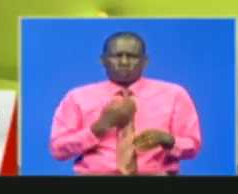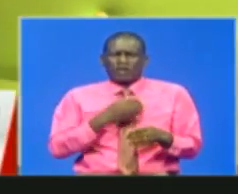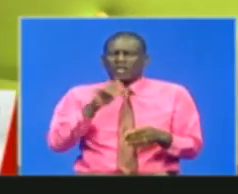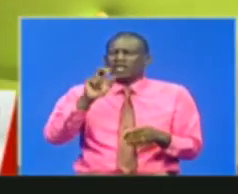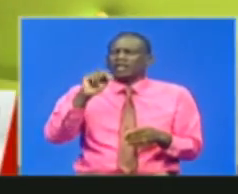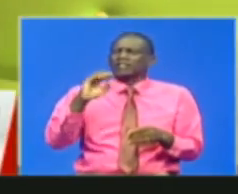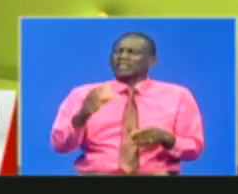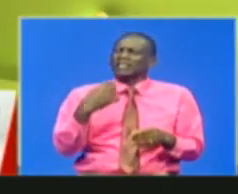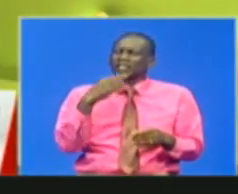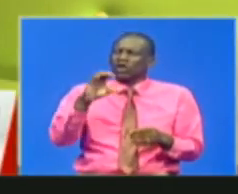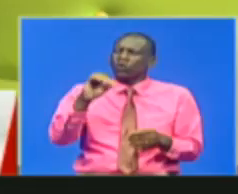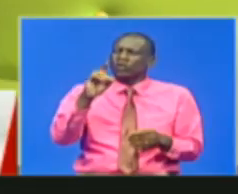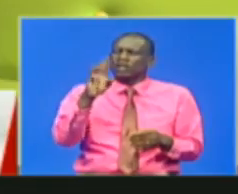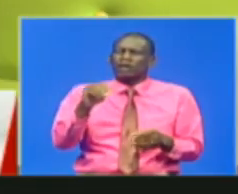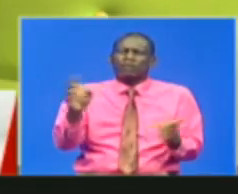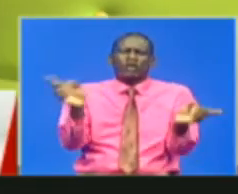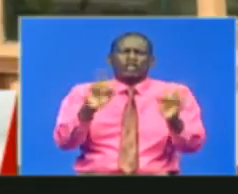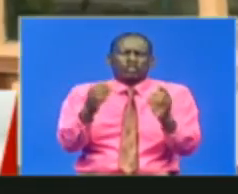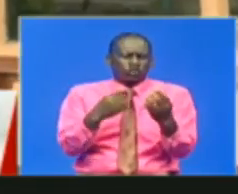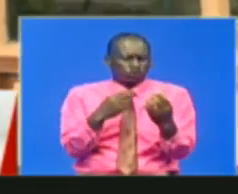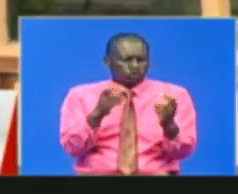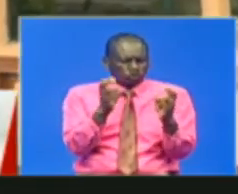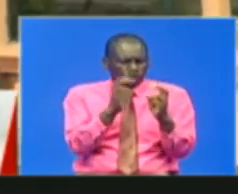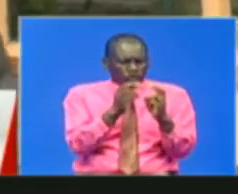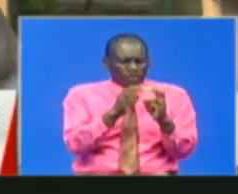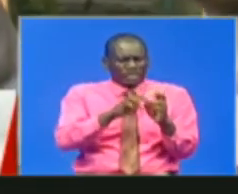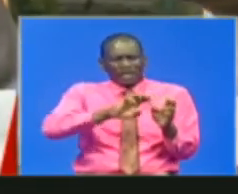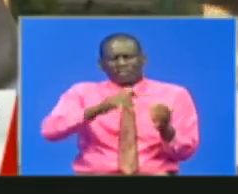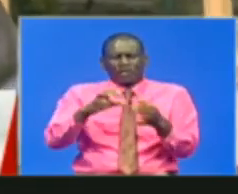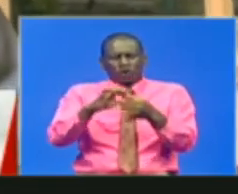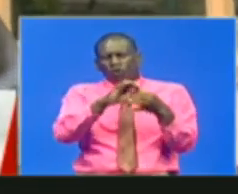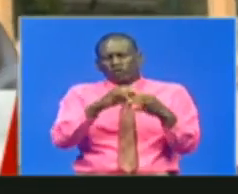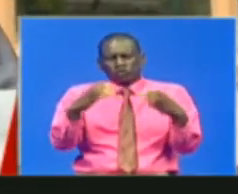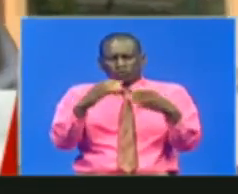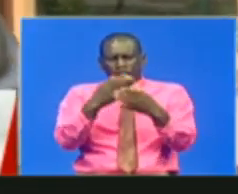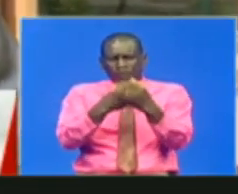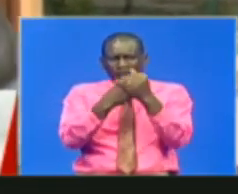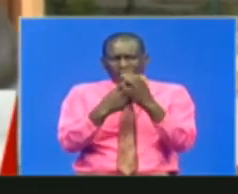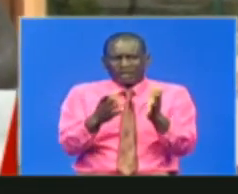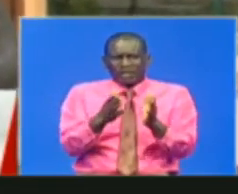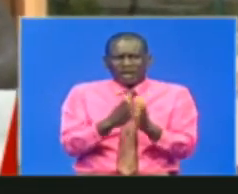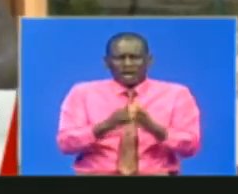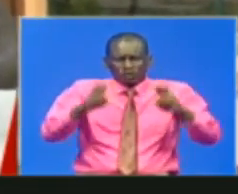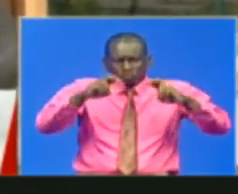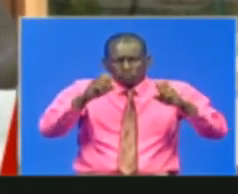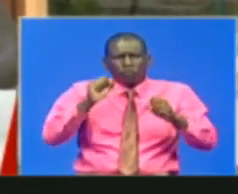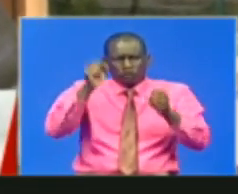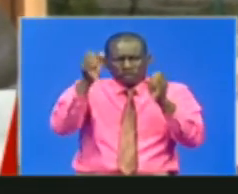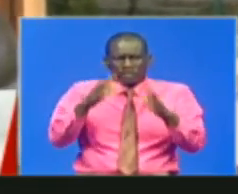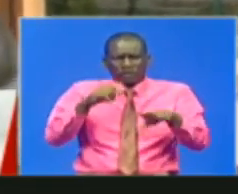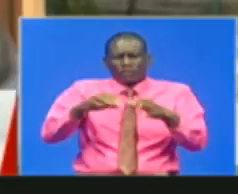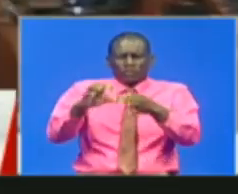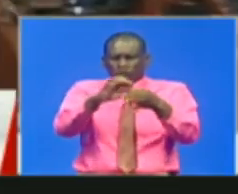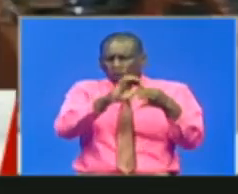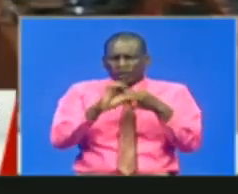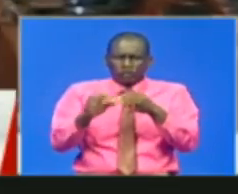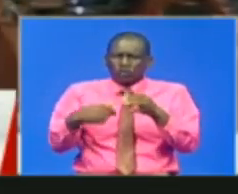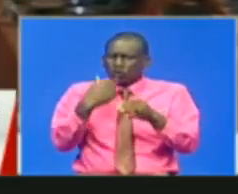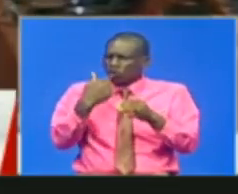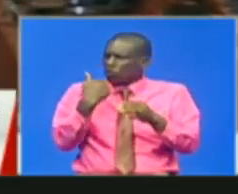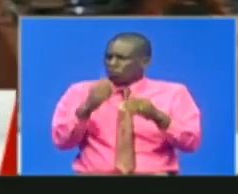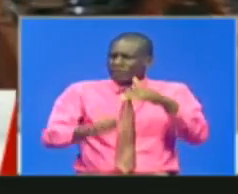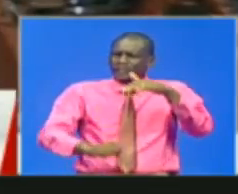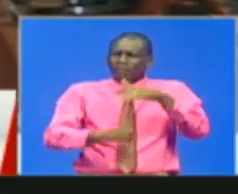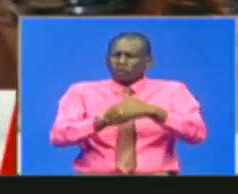says ODM is no longer consulting other coalition partners and is shopping for politicians within the coalition who are aligned to its